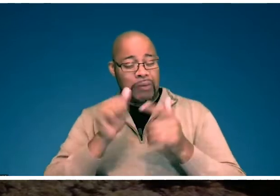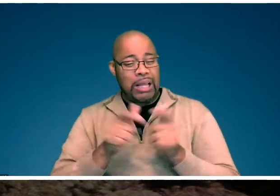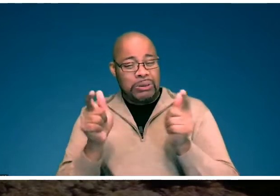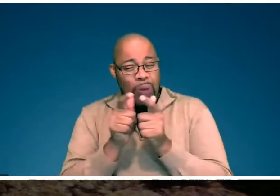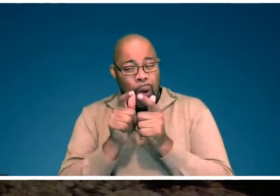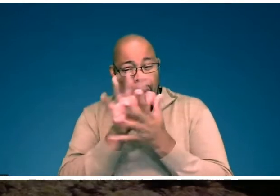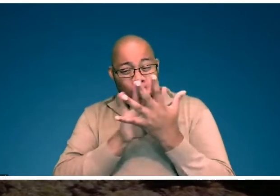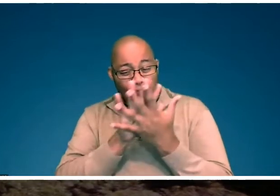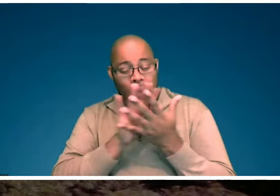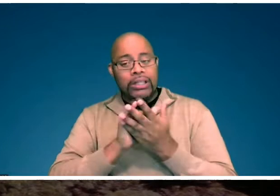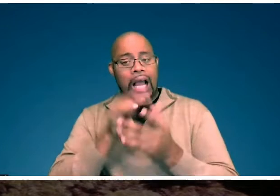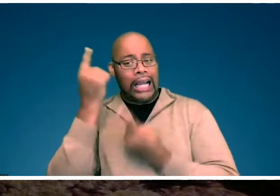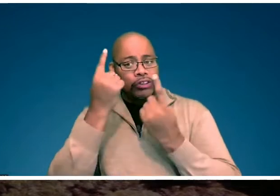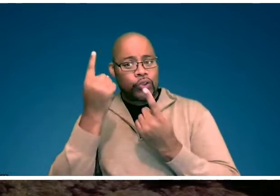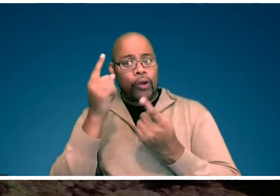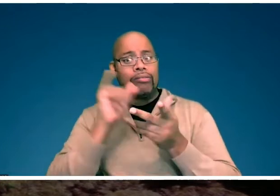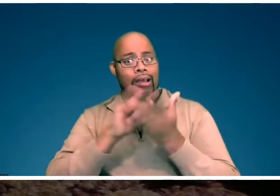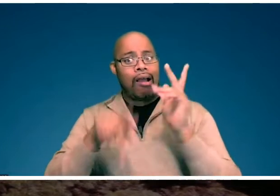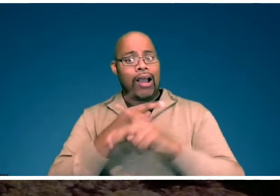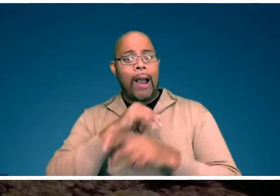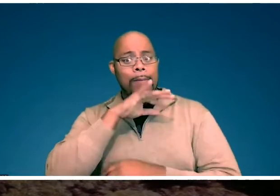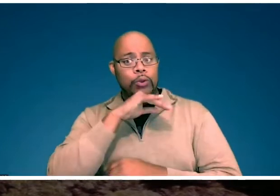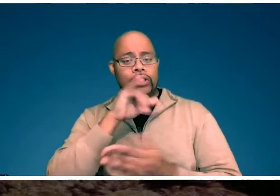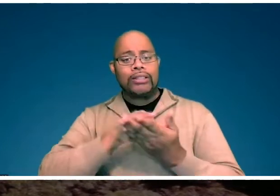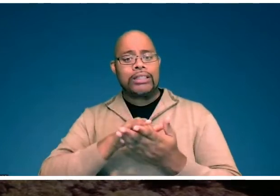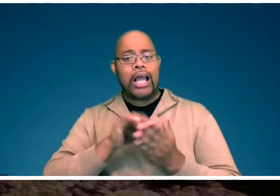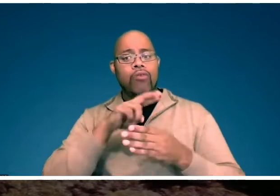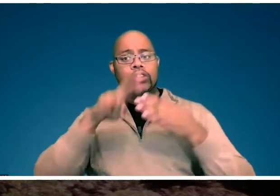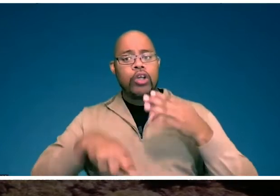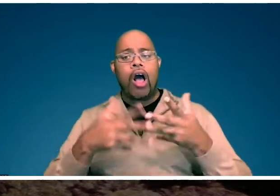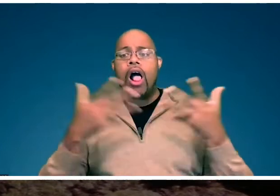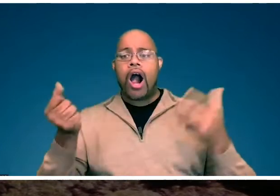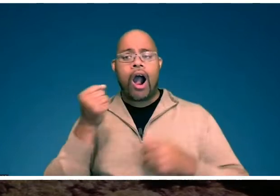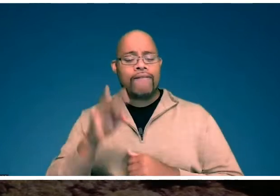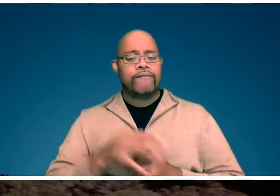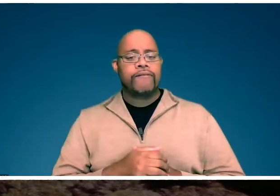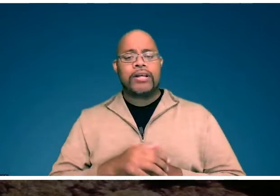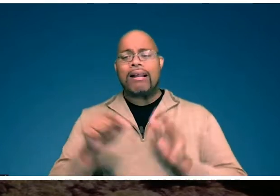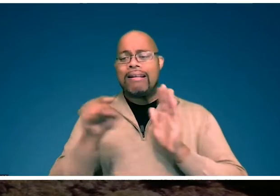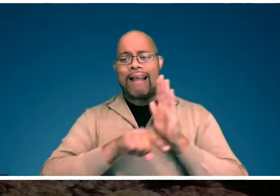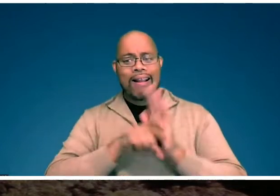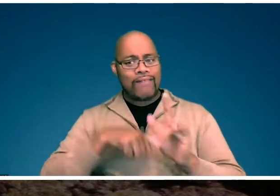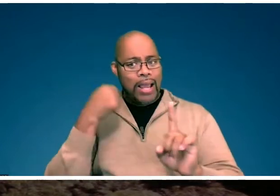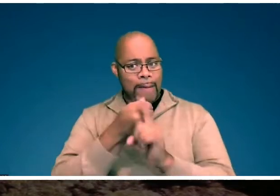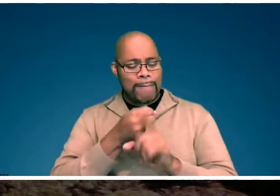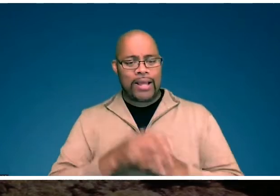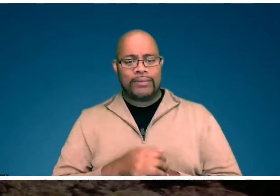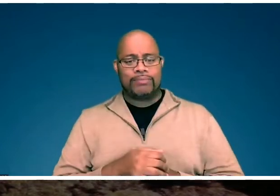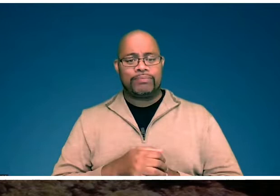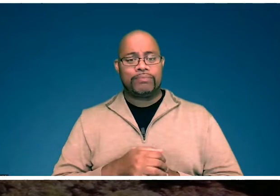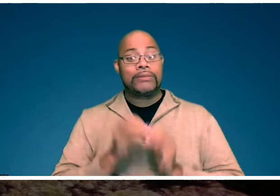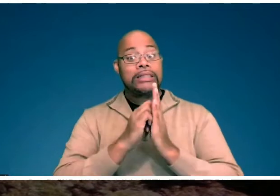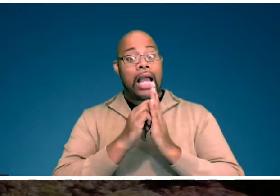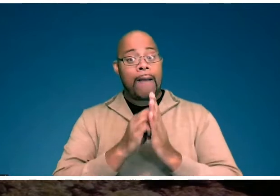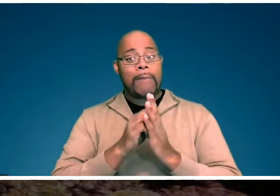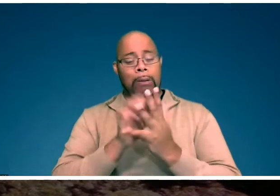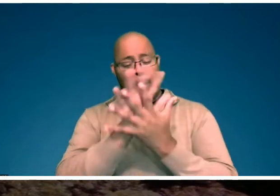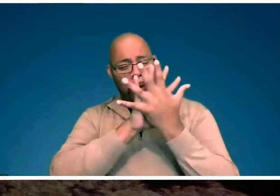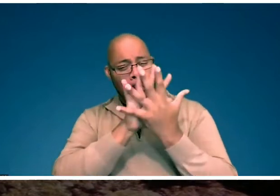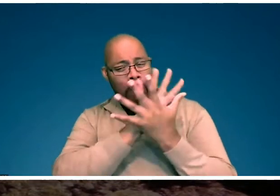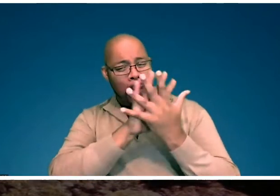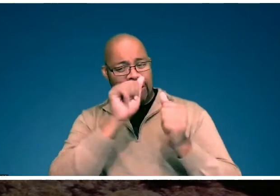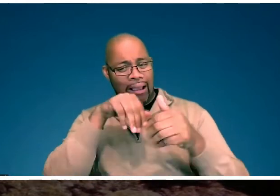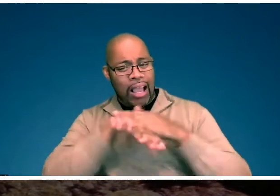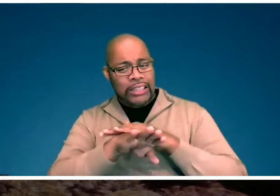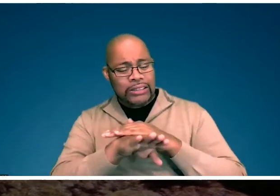the small sediment, is considered a form of pollution that results in a lot of negative impacts. For example, sediment